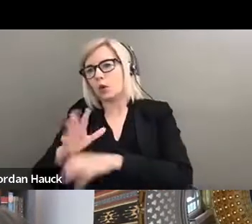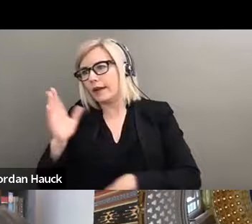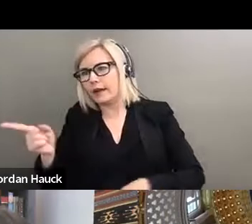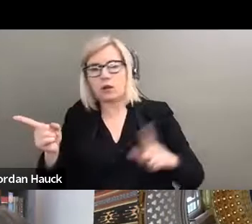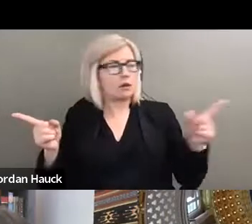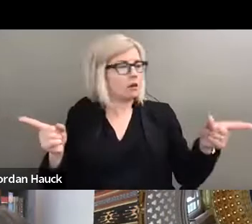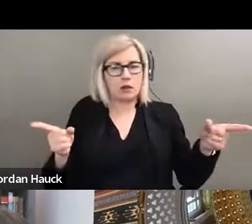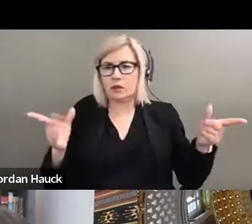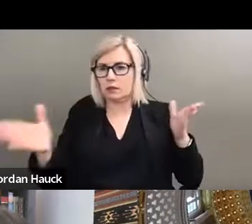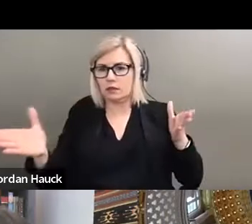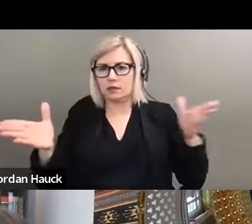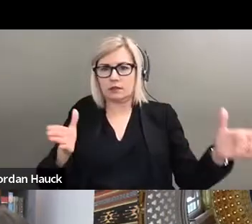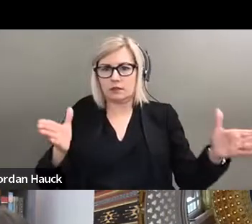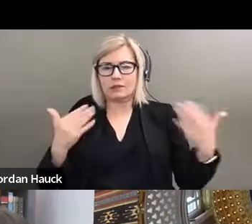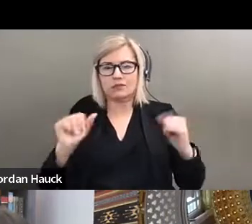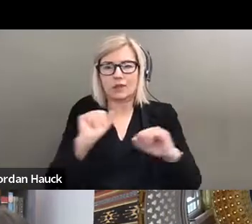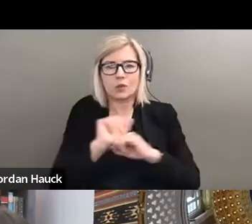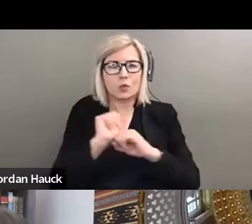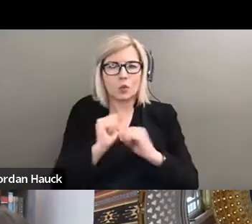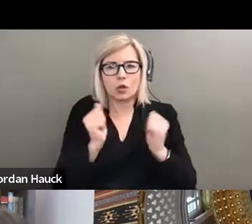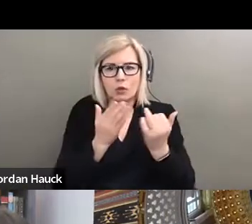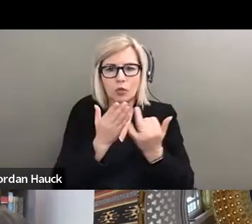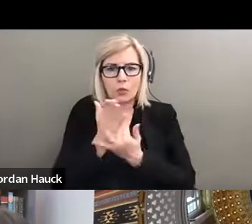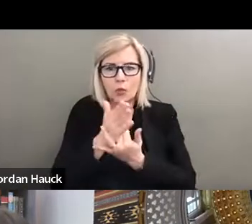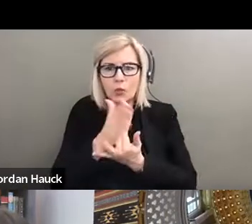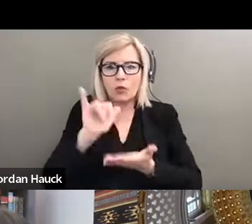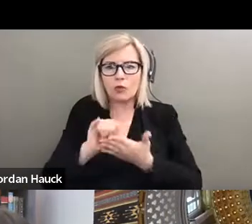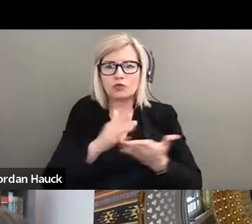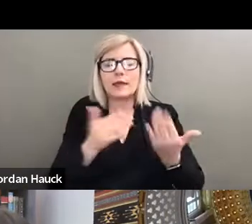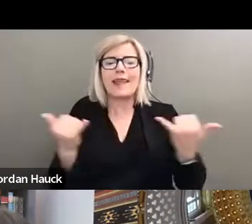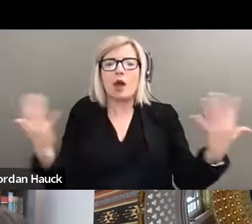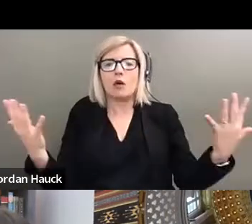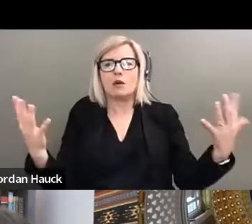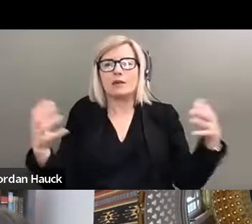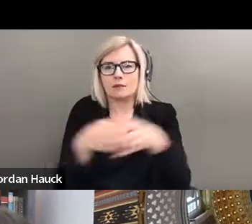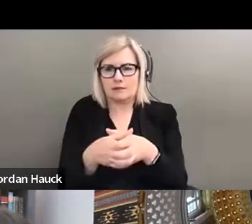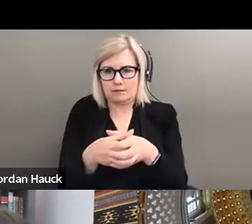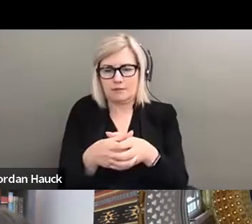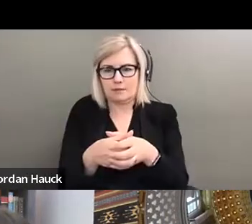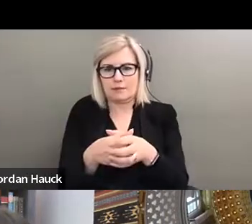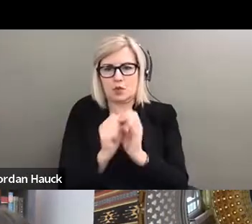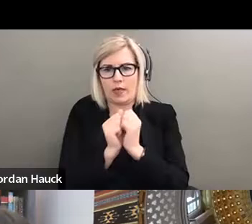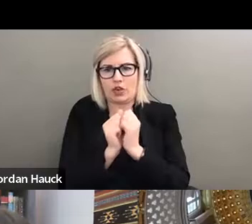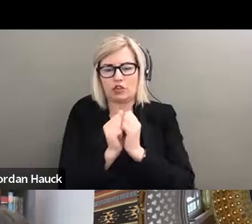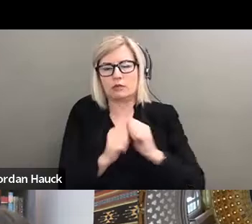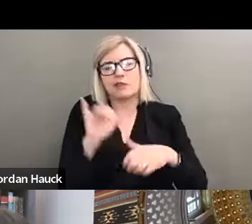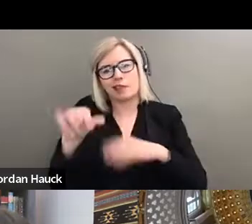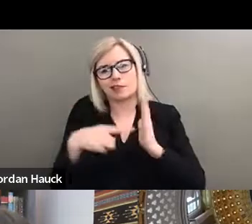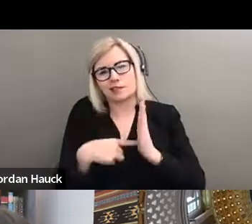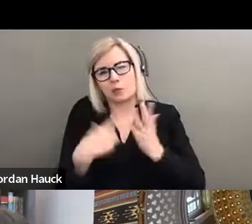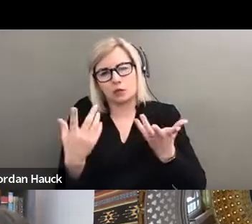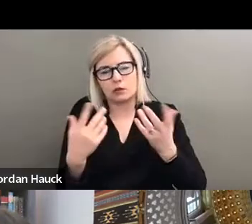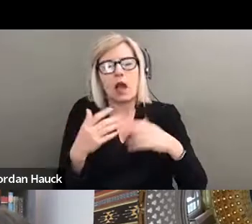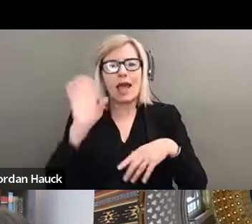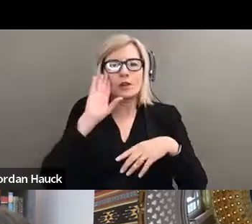trying to work on those services. And now there would be some alignment, some cohesiveness, and that was an example. I know that